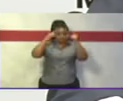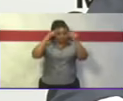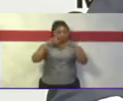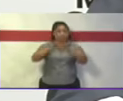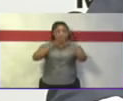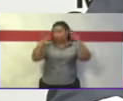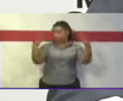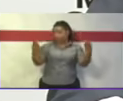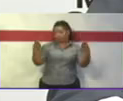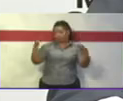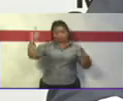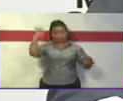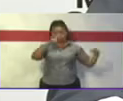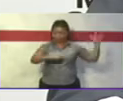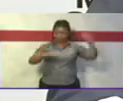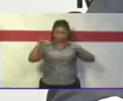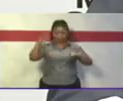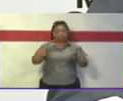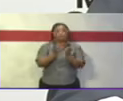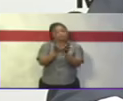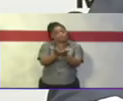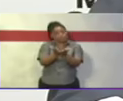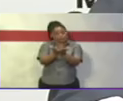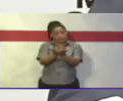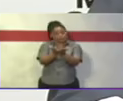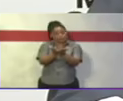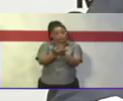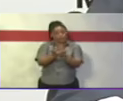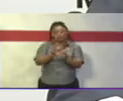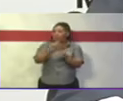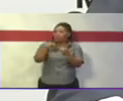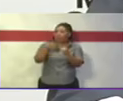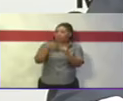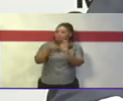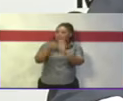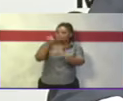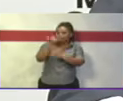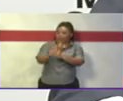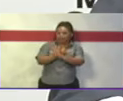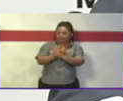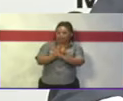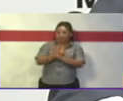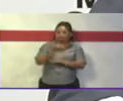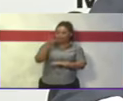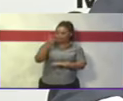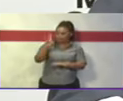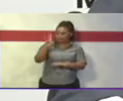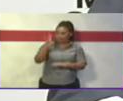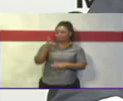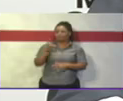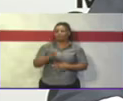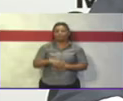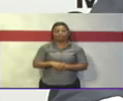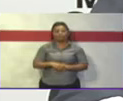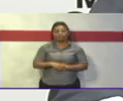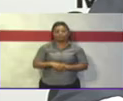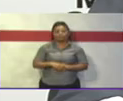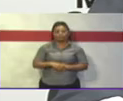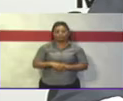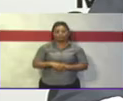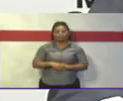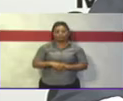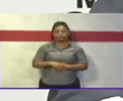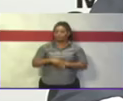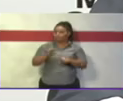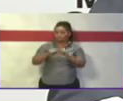17th. And what evidence in terms of support we can do when we make a quarantine policy. So as we have